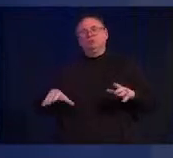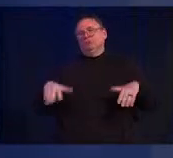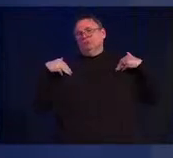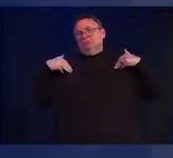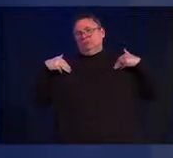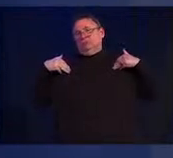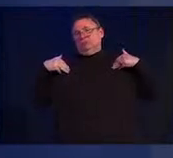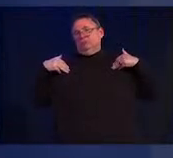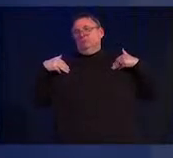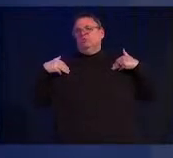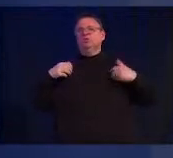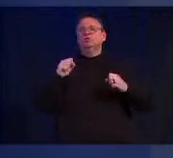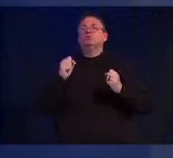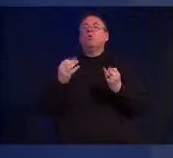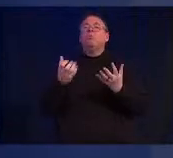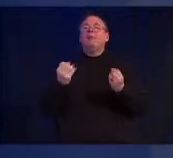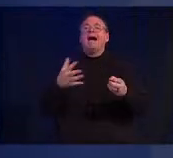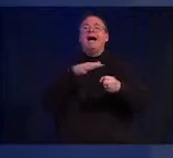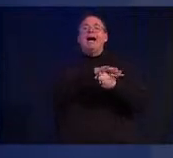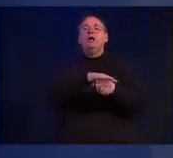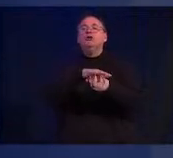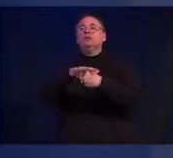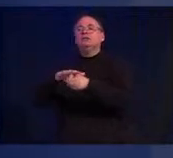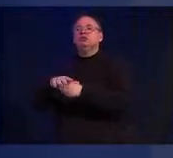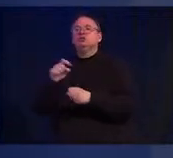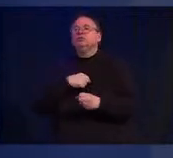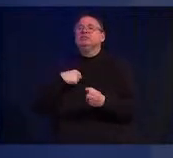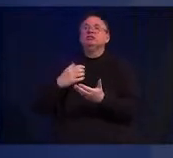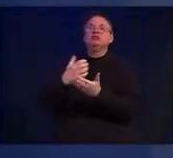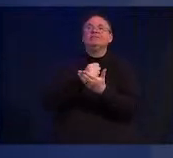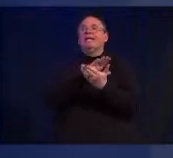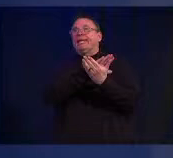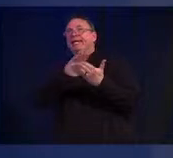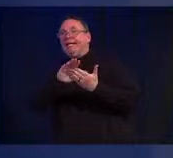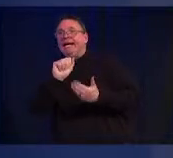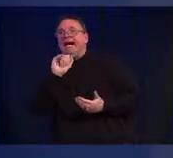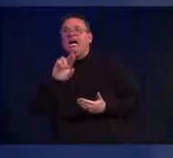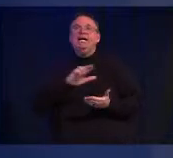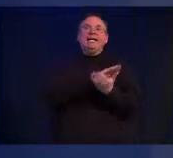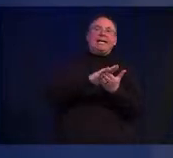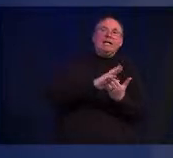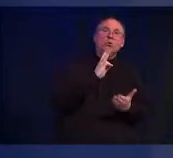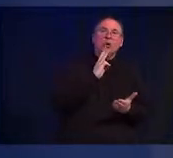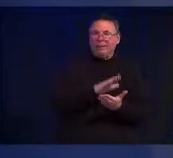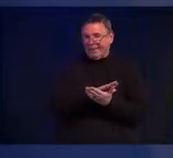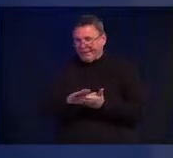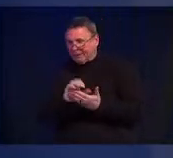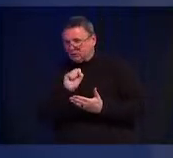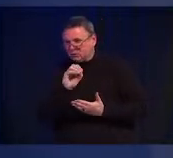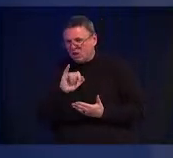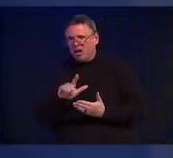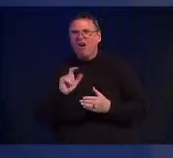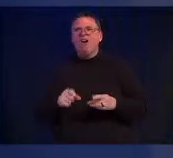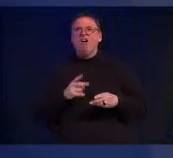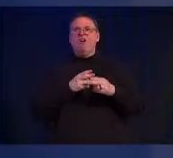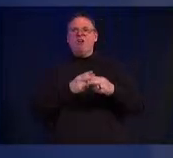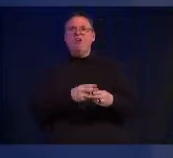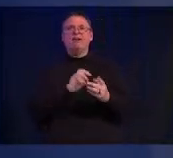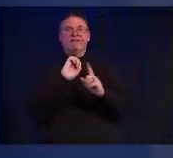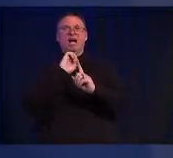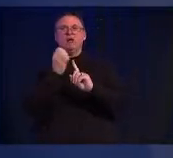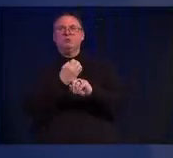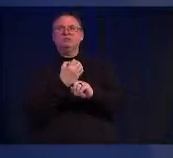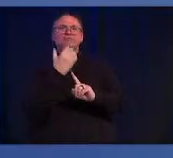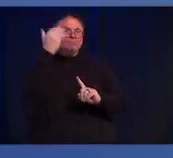are a lot of areas that we can do. We deserve clean air, clean water, clean soil, and it's called being environmentally